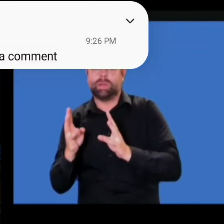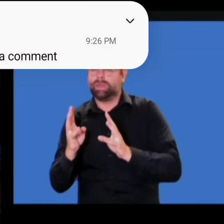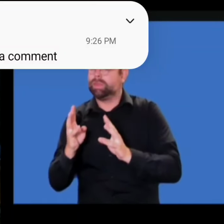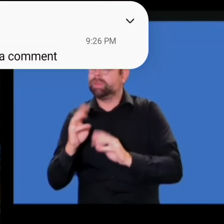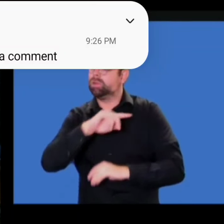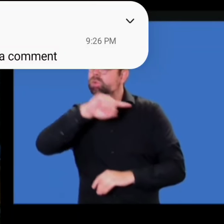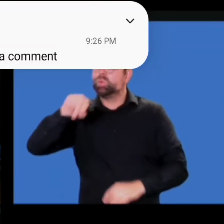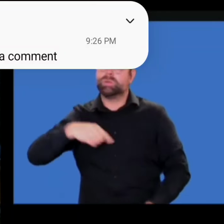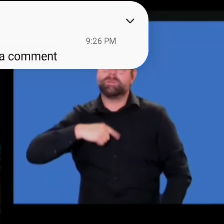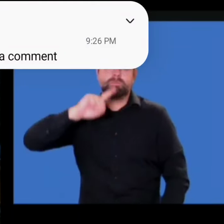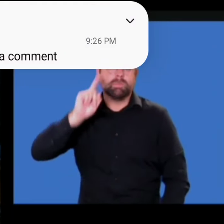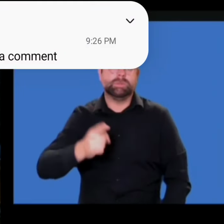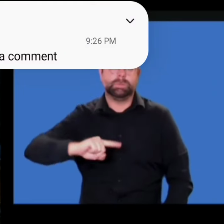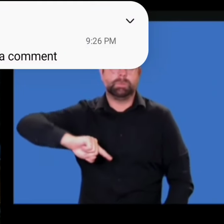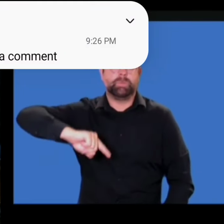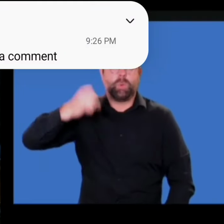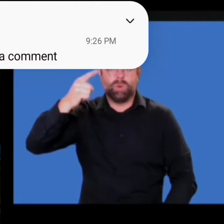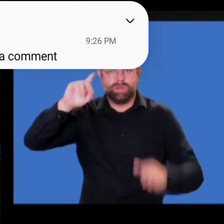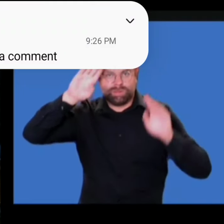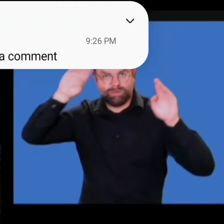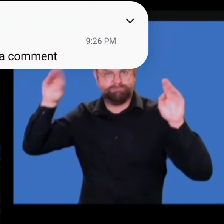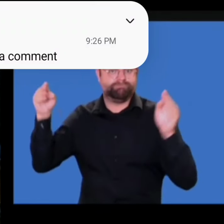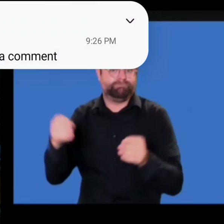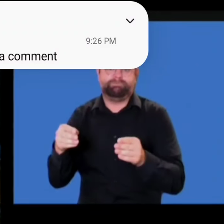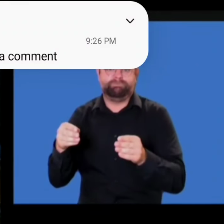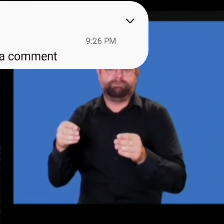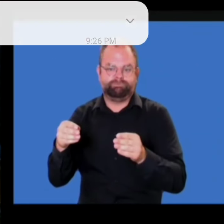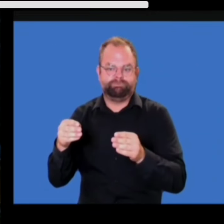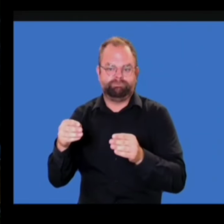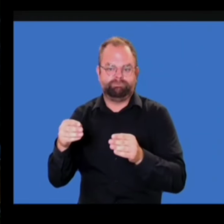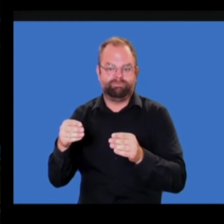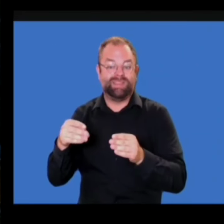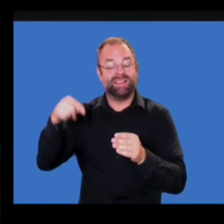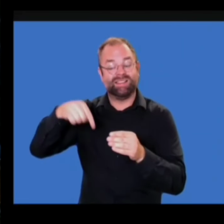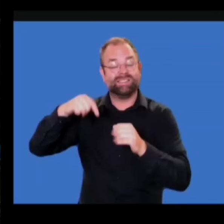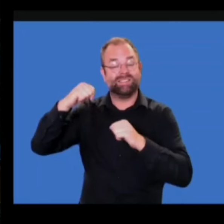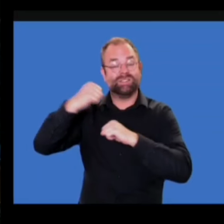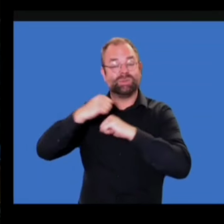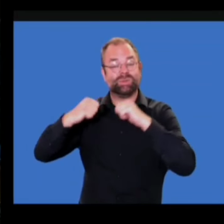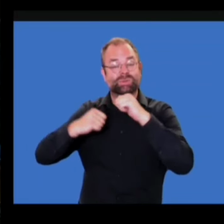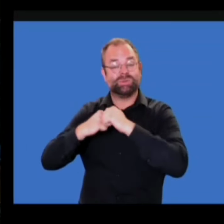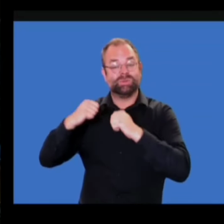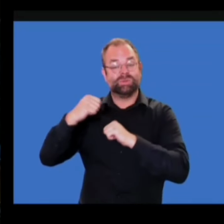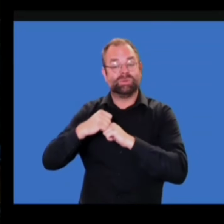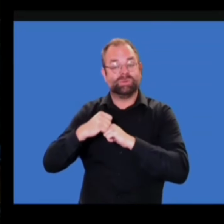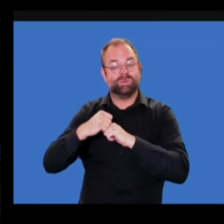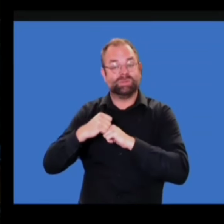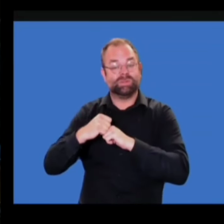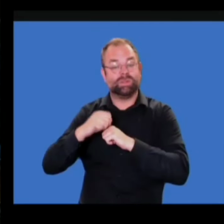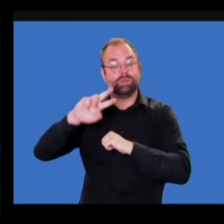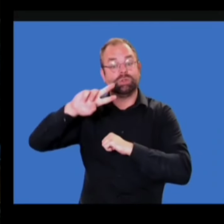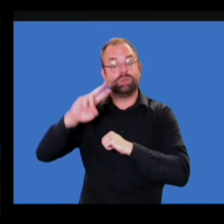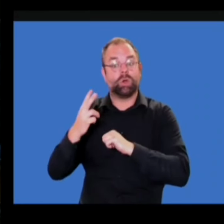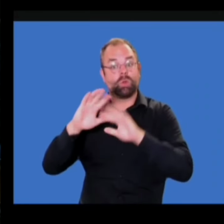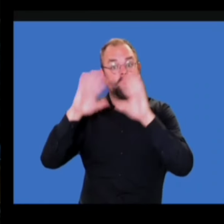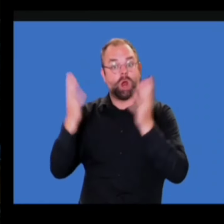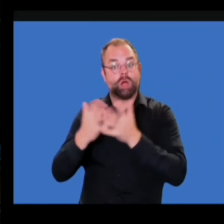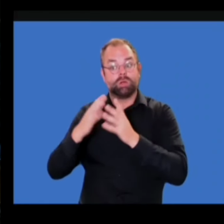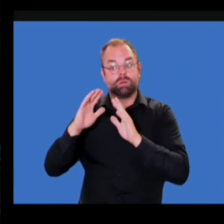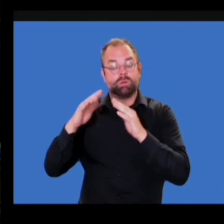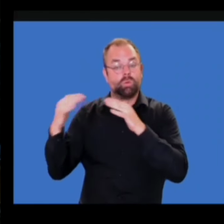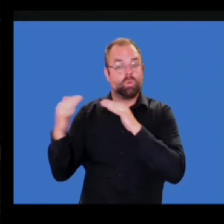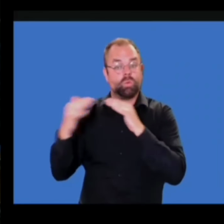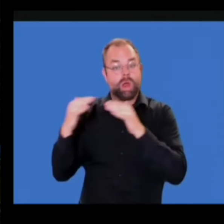Council must become more representative, equitable, and transparent if it is to